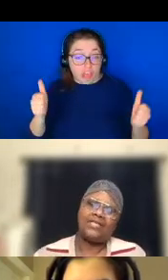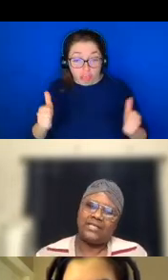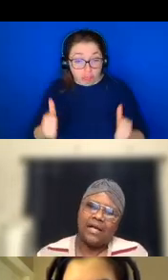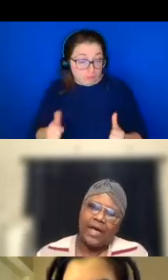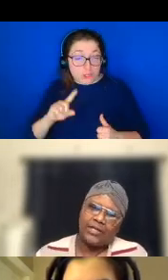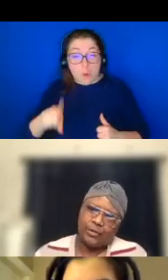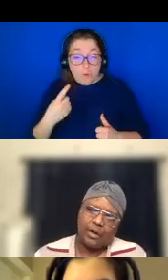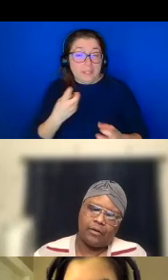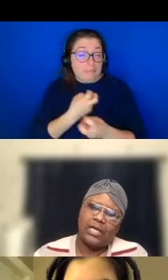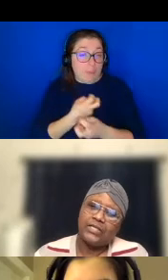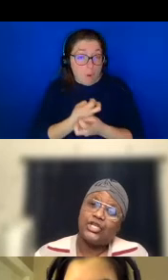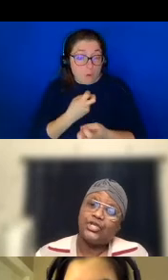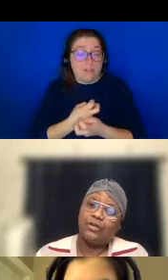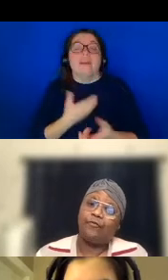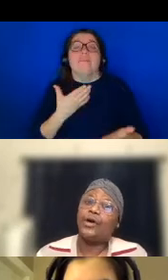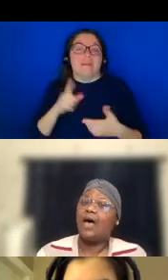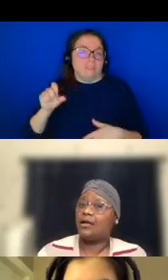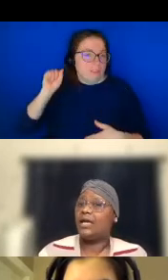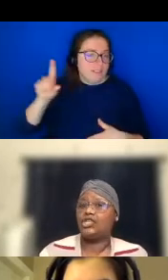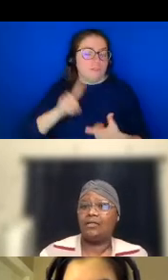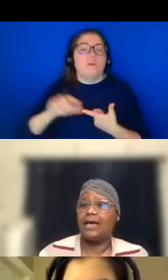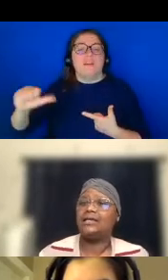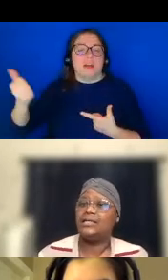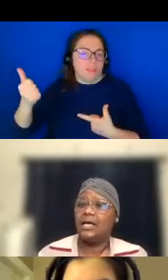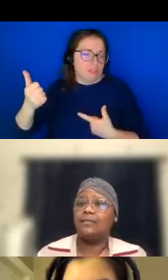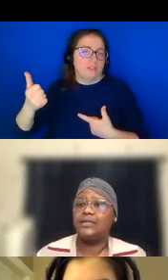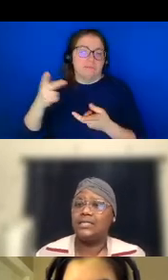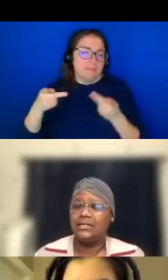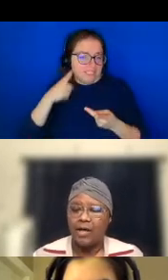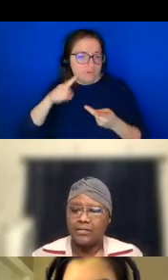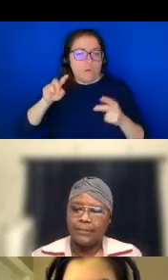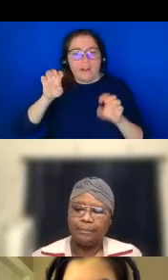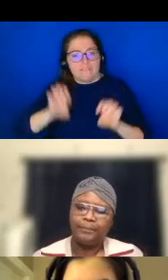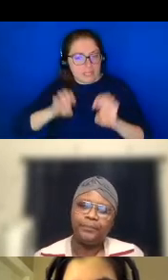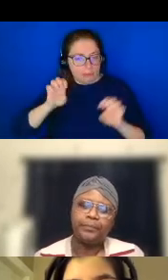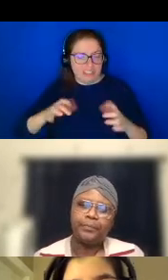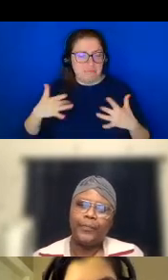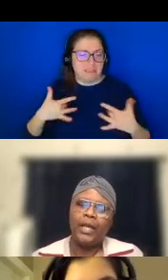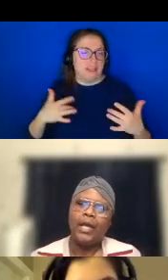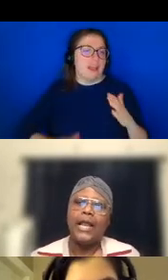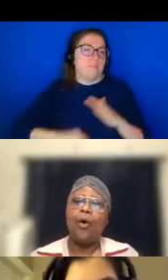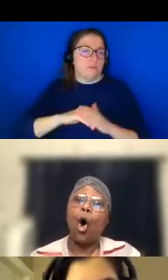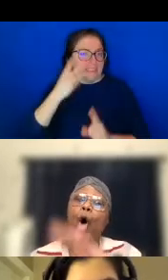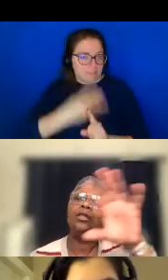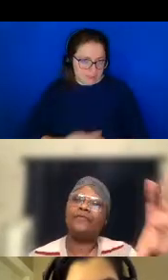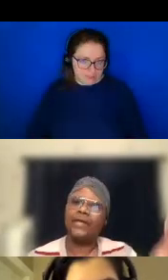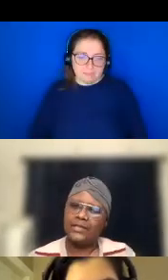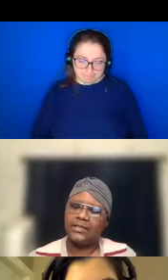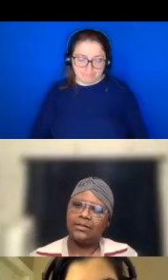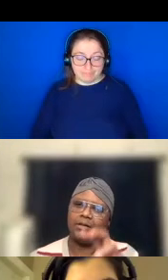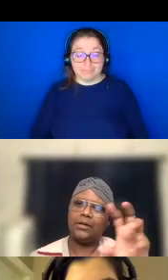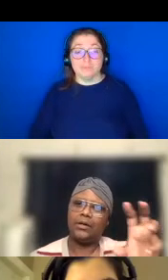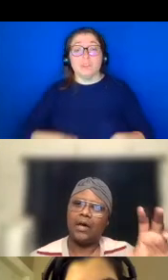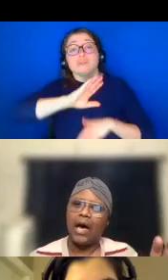have to send that to another institution for evaluation, and that can take up to 6 months. Now, all of